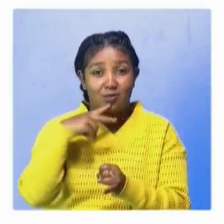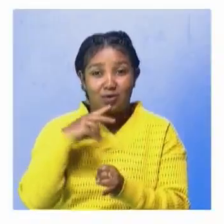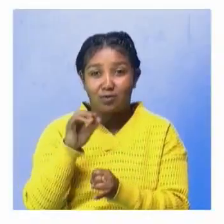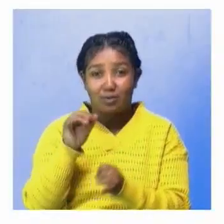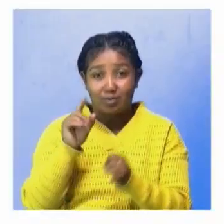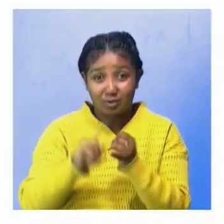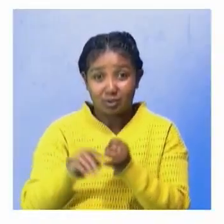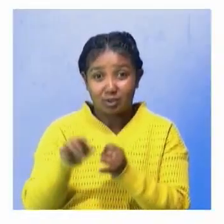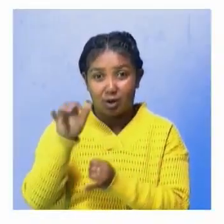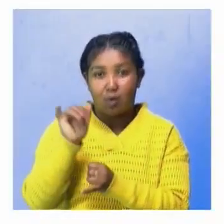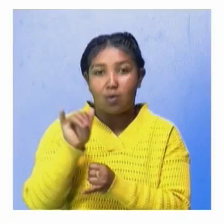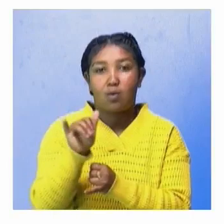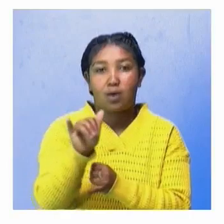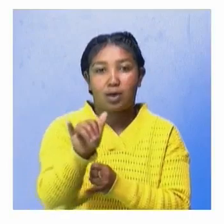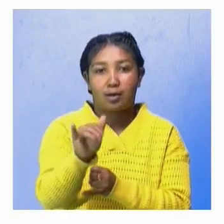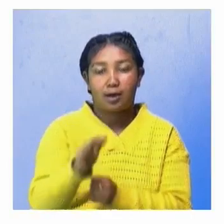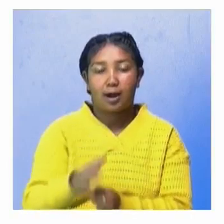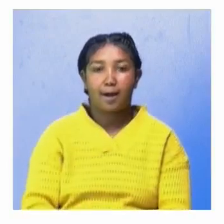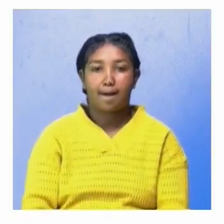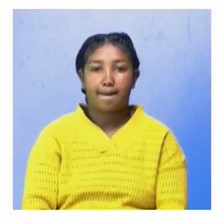ending with Y.